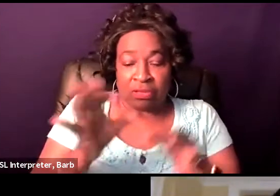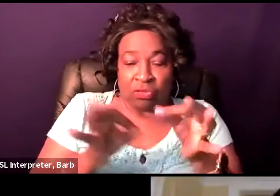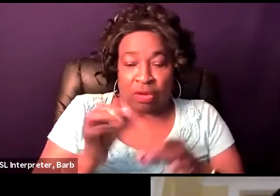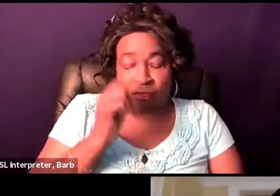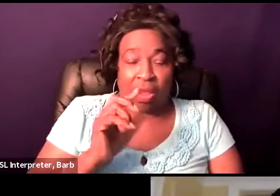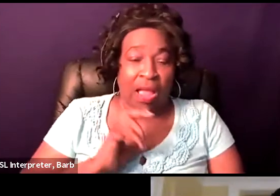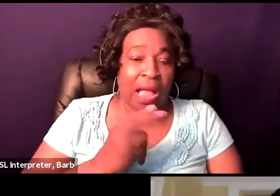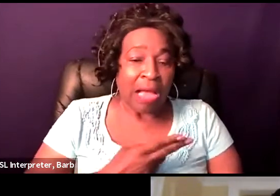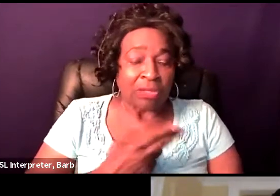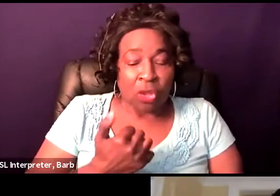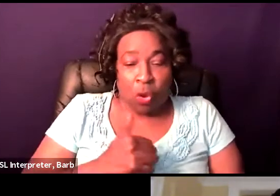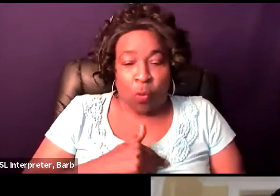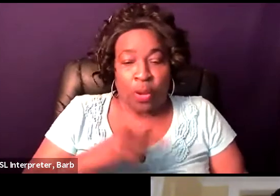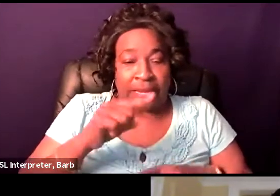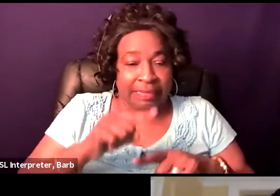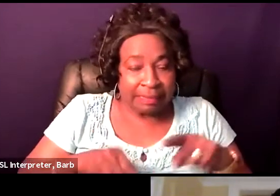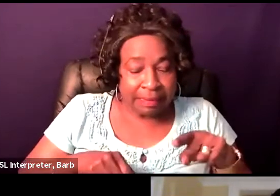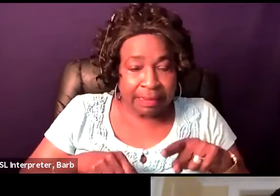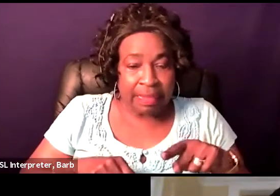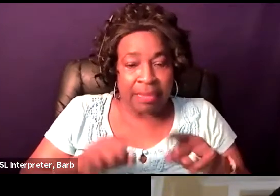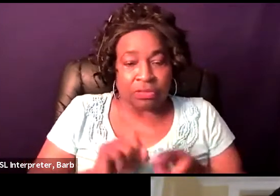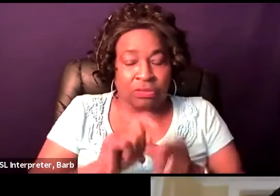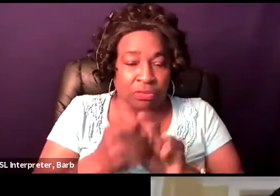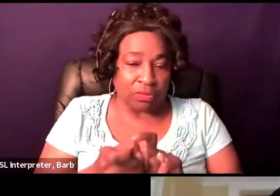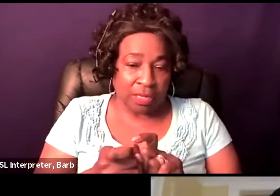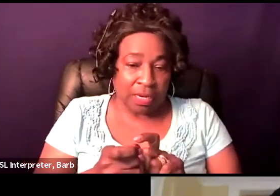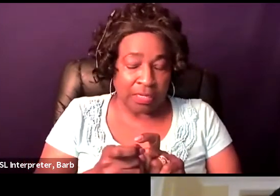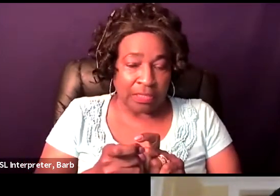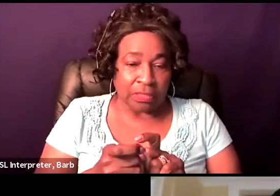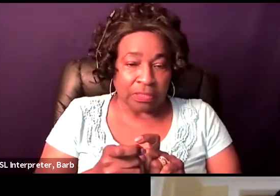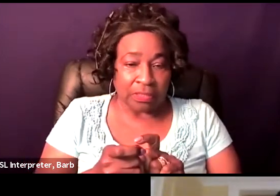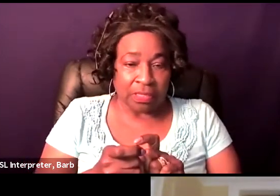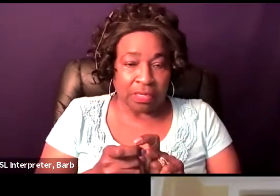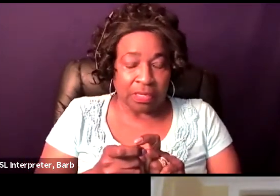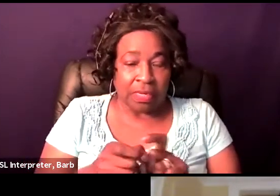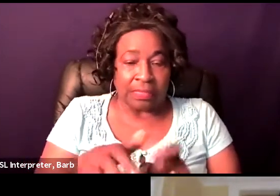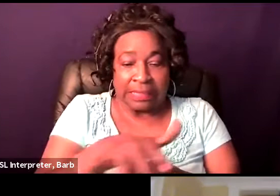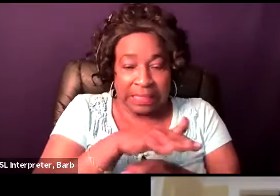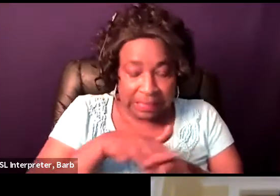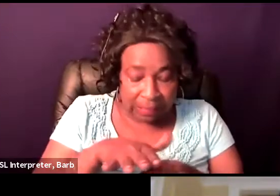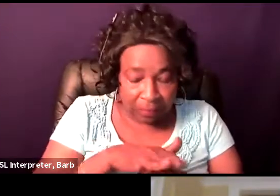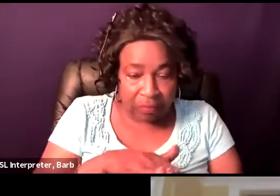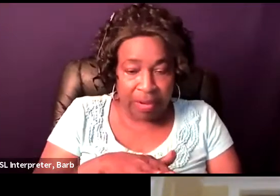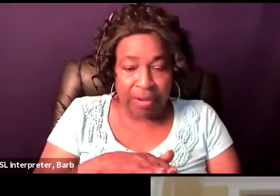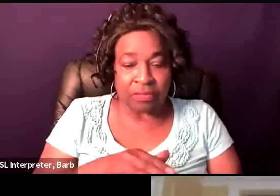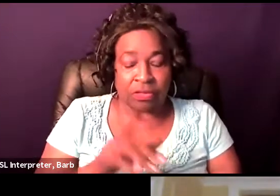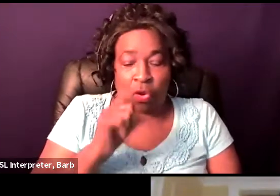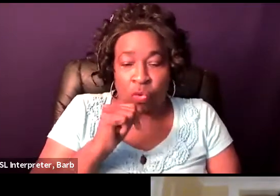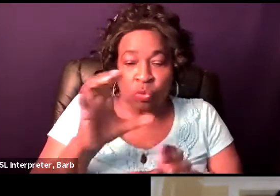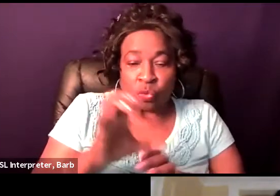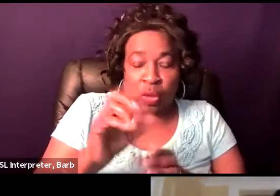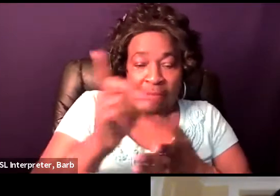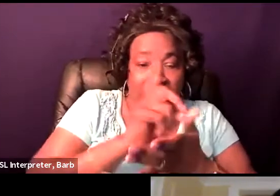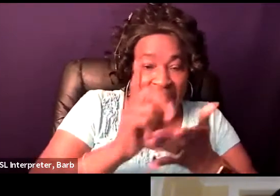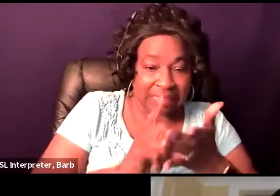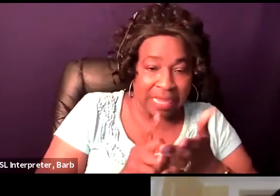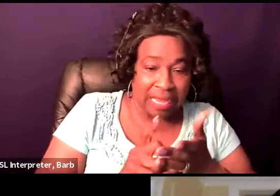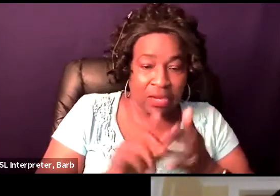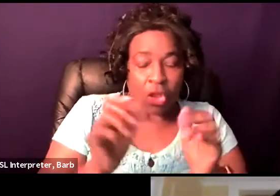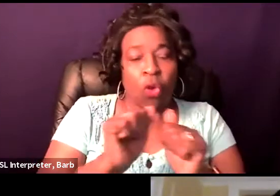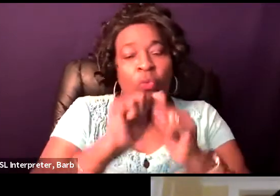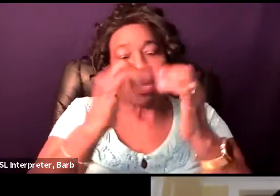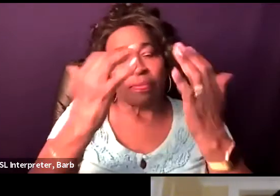we can't simply change the demographics of who's doing the designing without